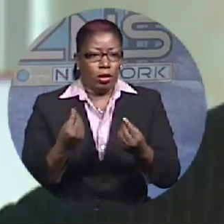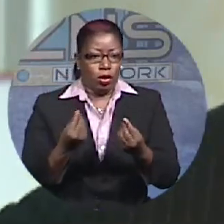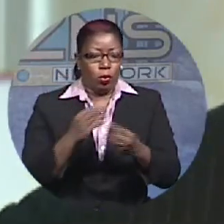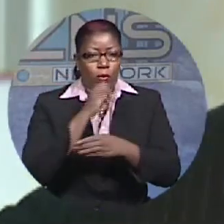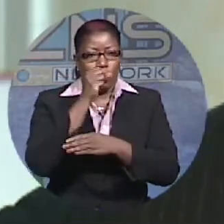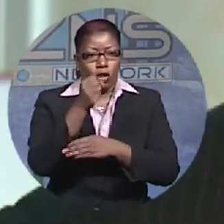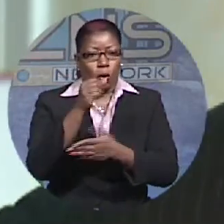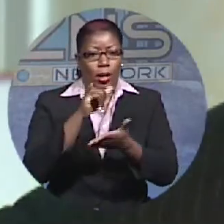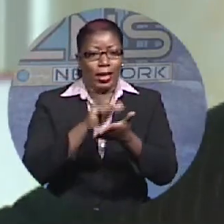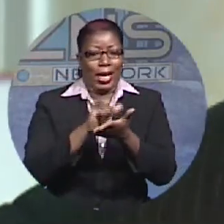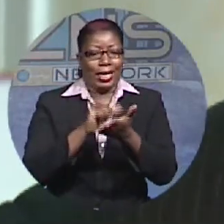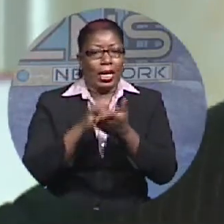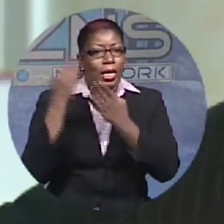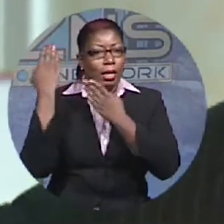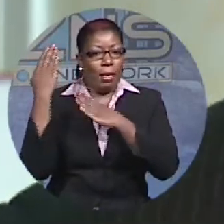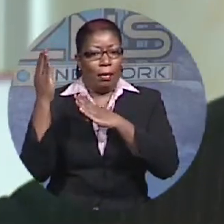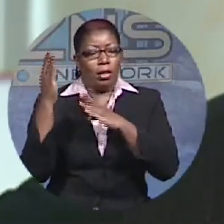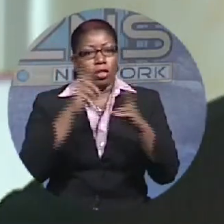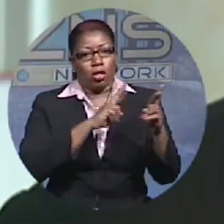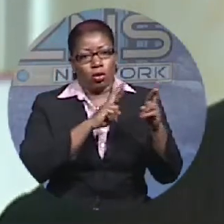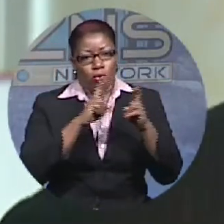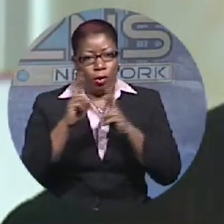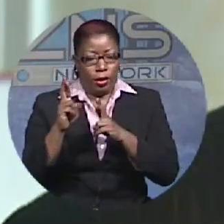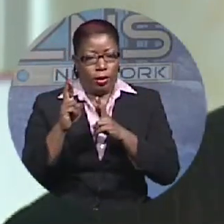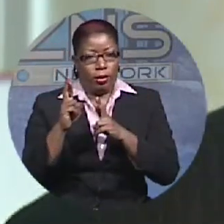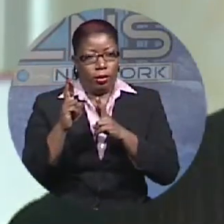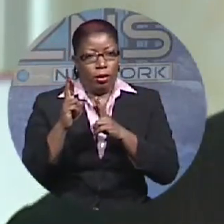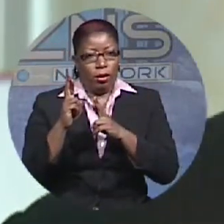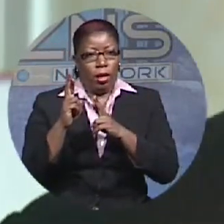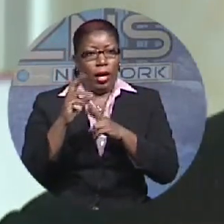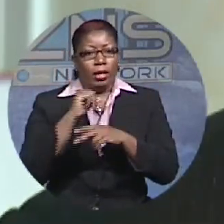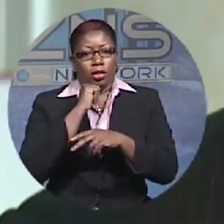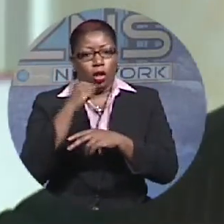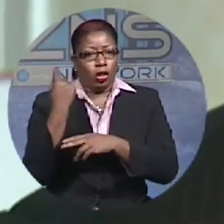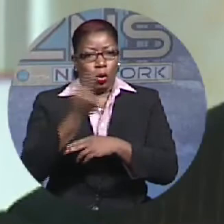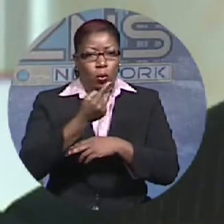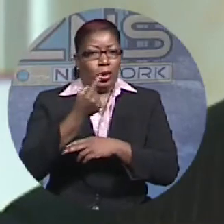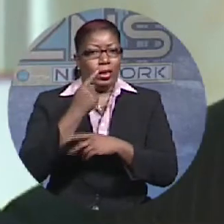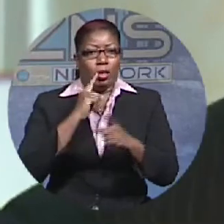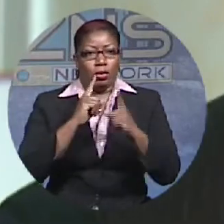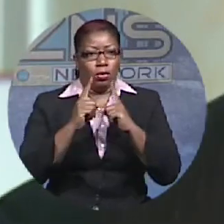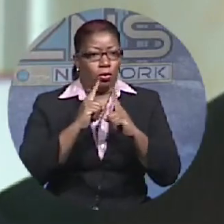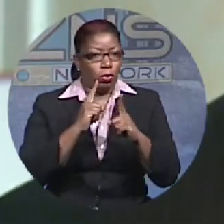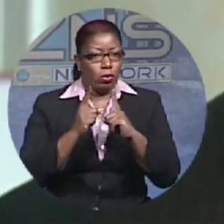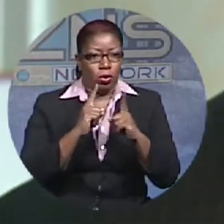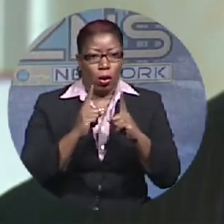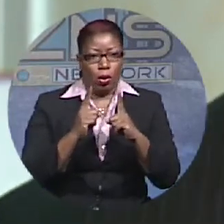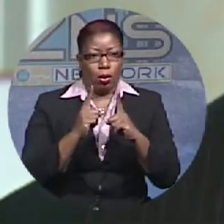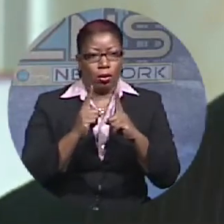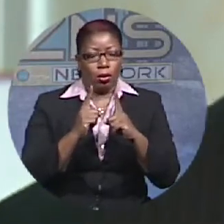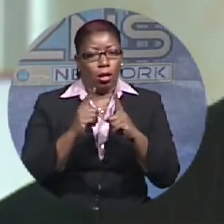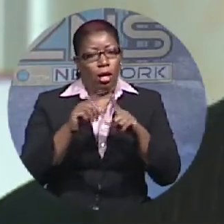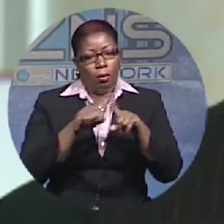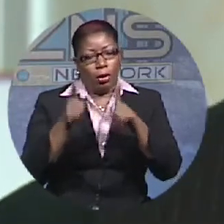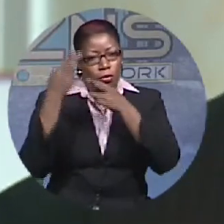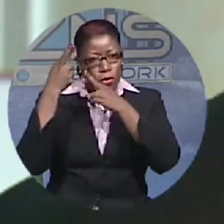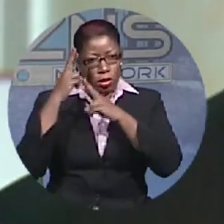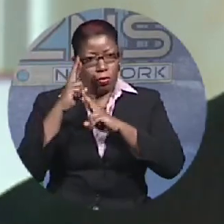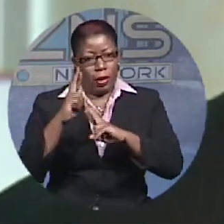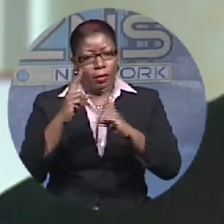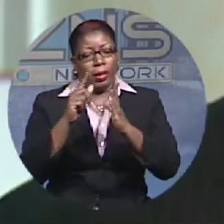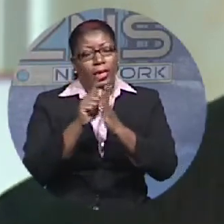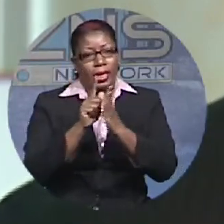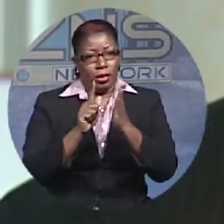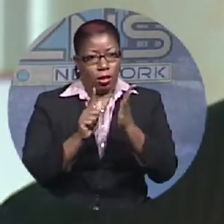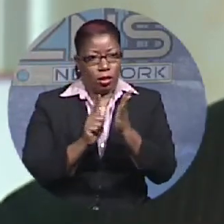the Bahamas is well prepared for it, and that not only talks, that only is not in re- that is not only with respect to the